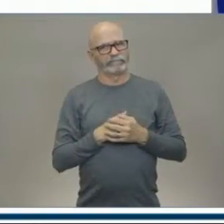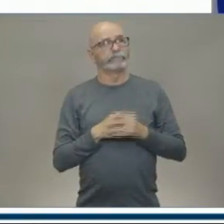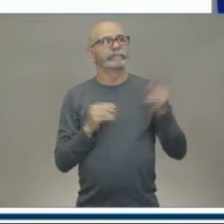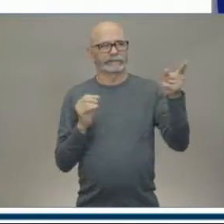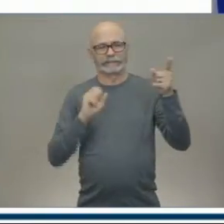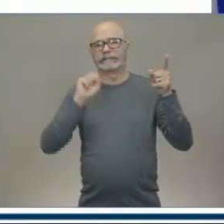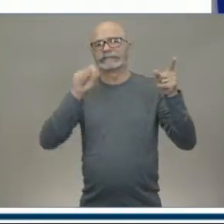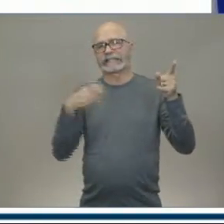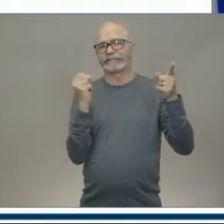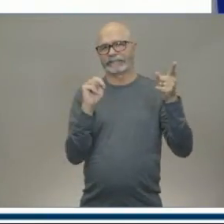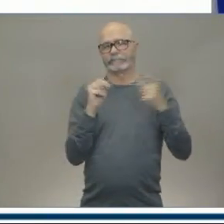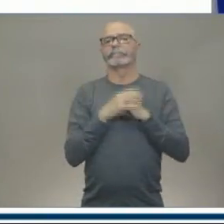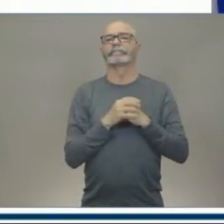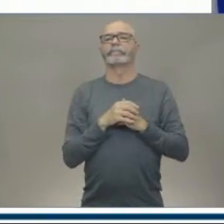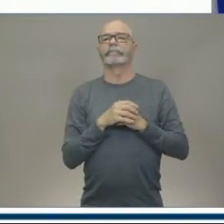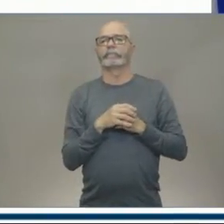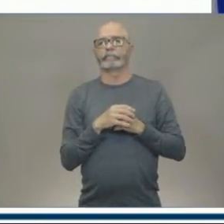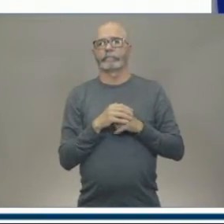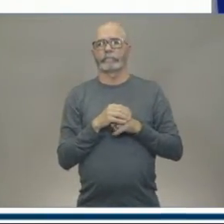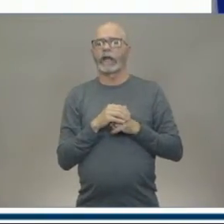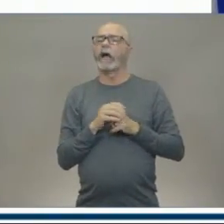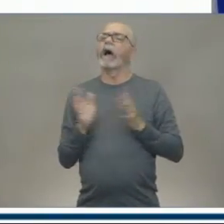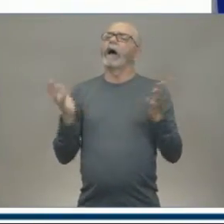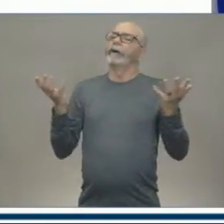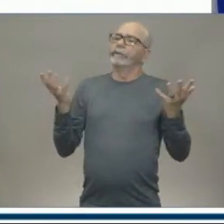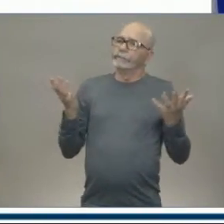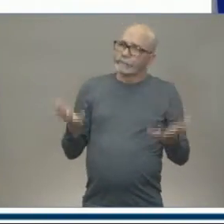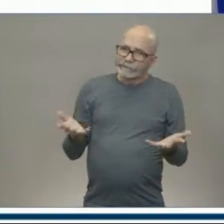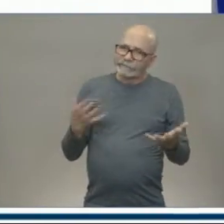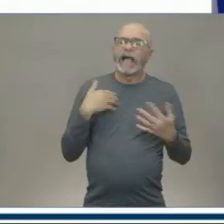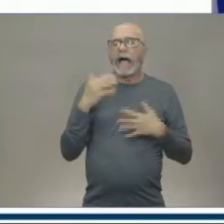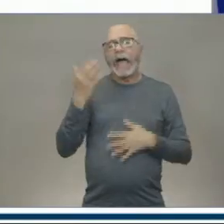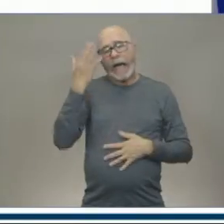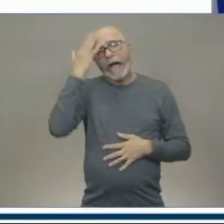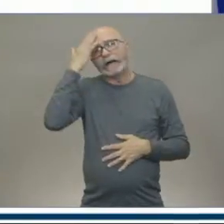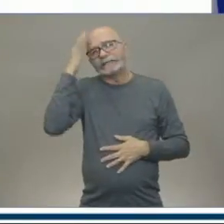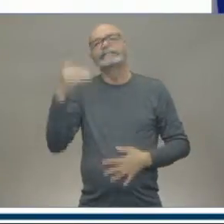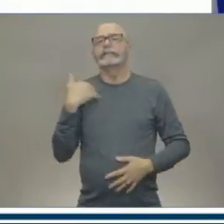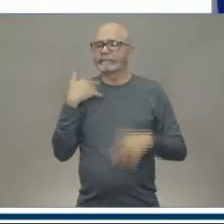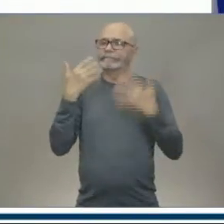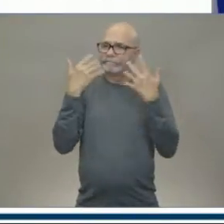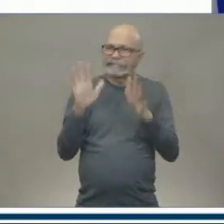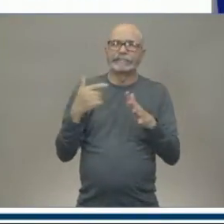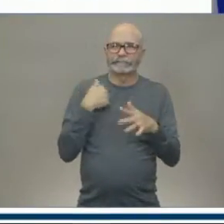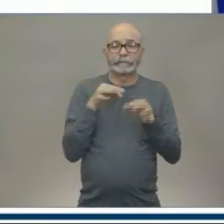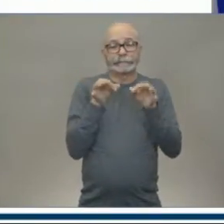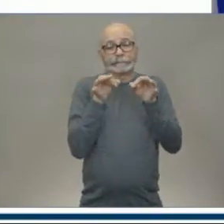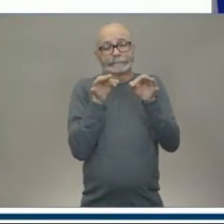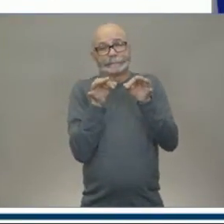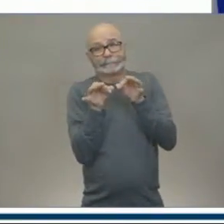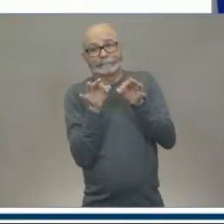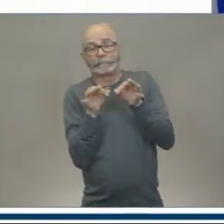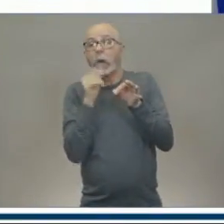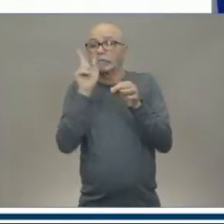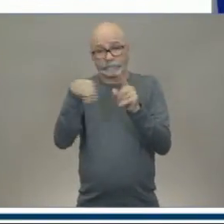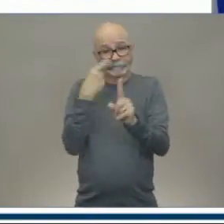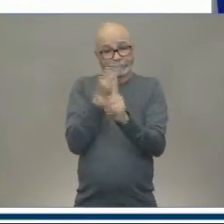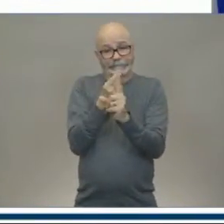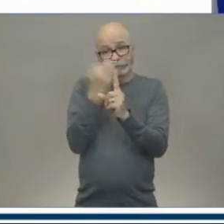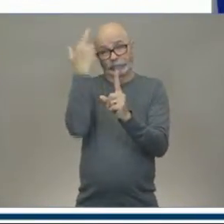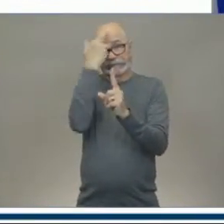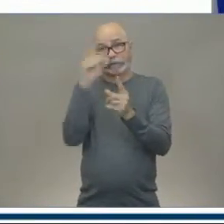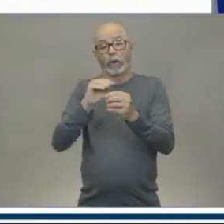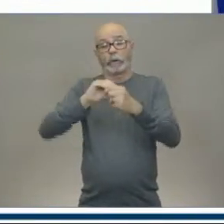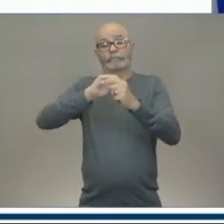a few minutes ago, there's more to the situation than just dealing with the epidemiology around the virus. It is also about the anxiety that was